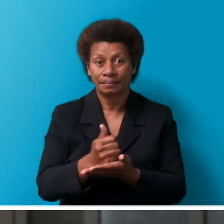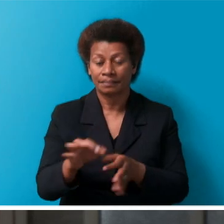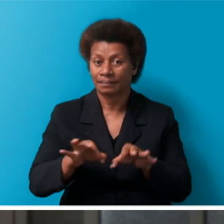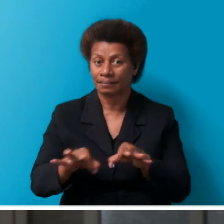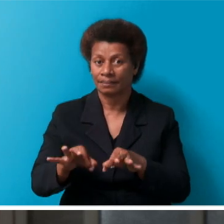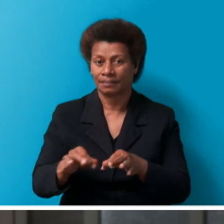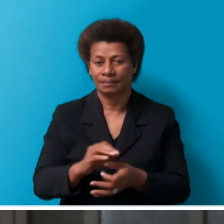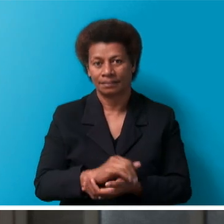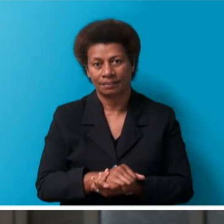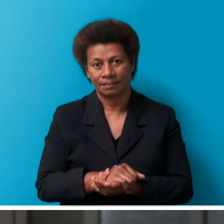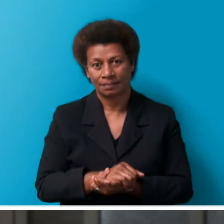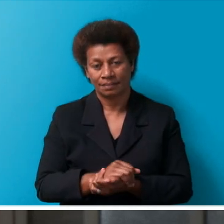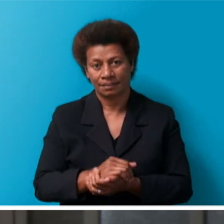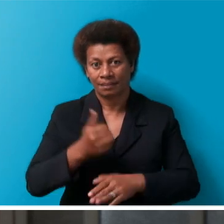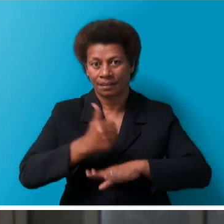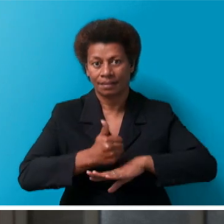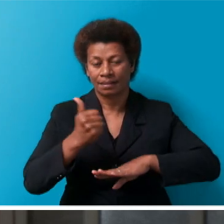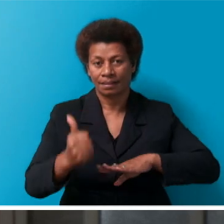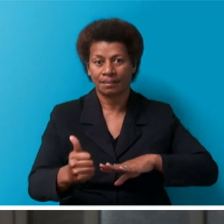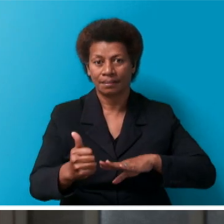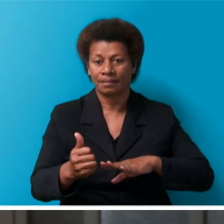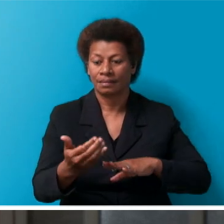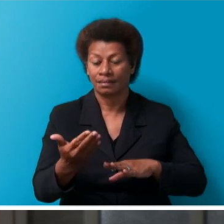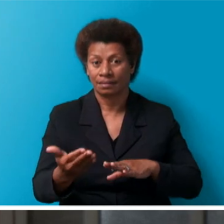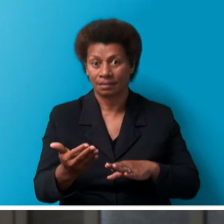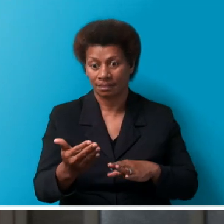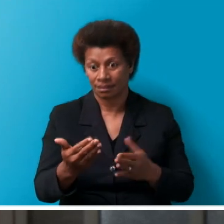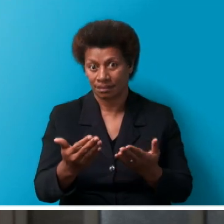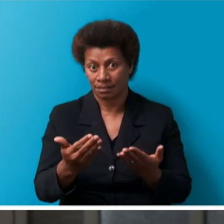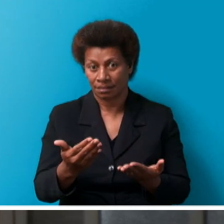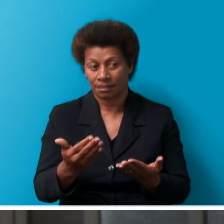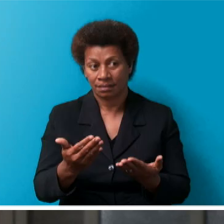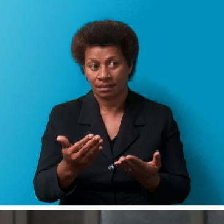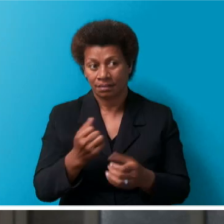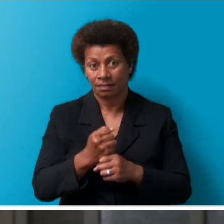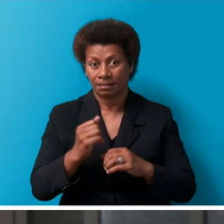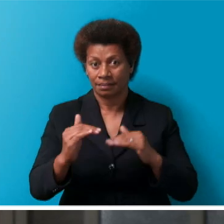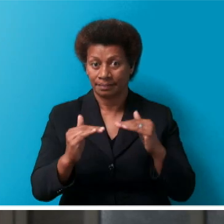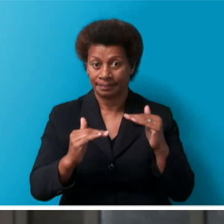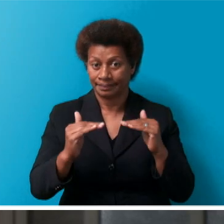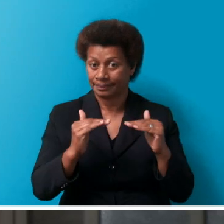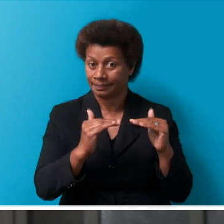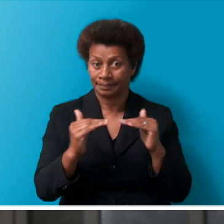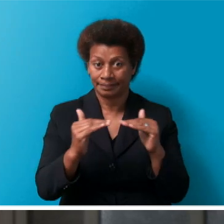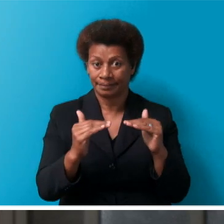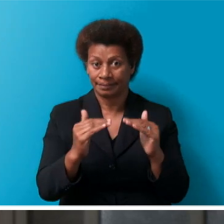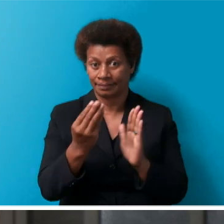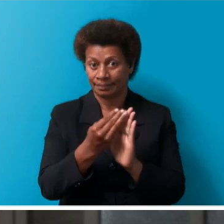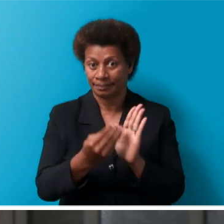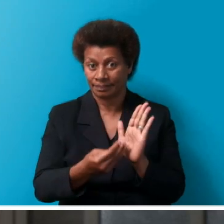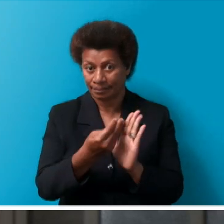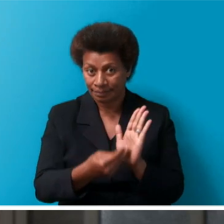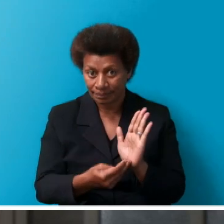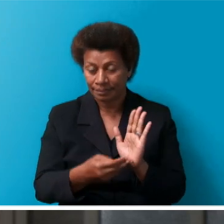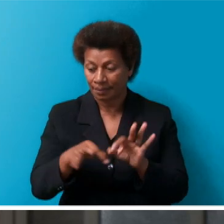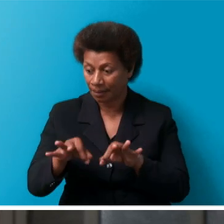Government has taken significant strides in institutionalizing gender-responsive planning and budgeting across whole of government, and